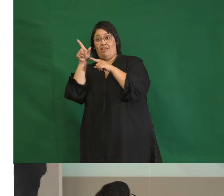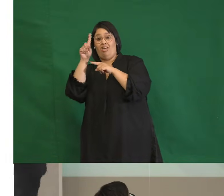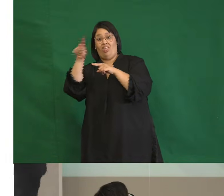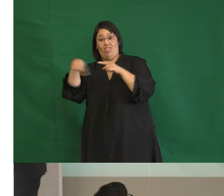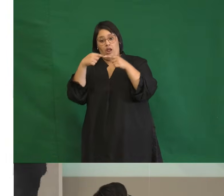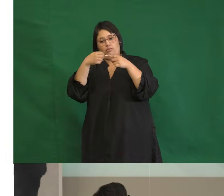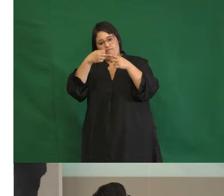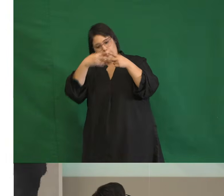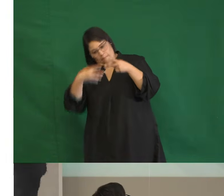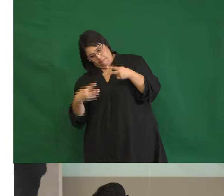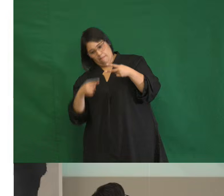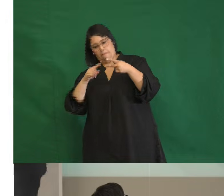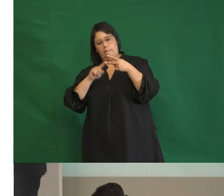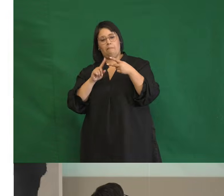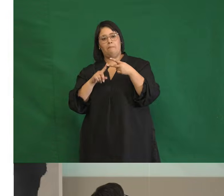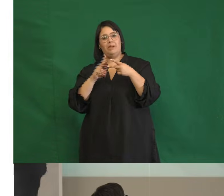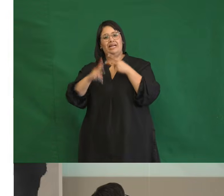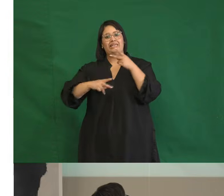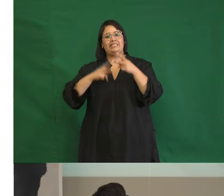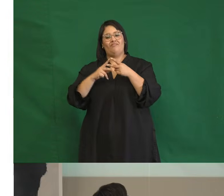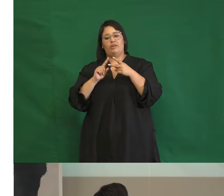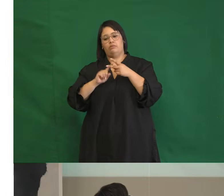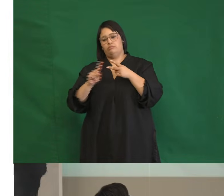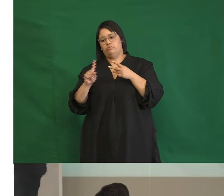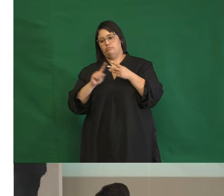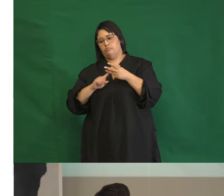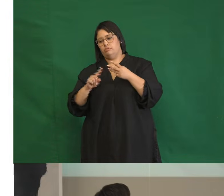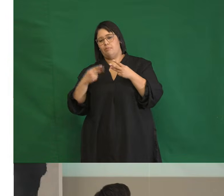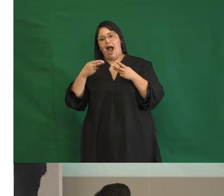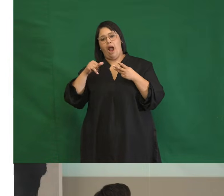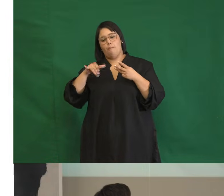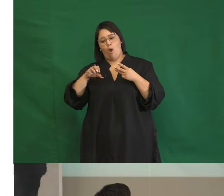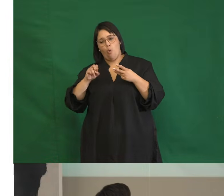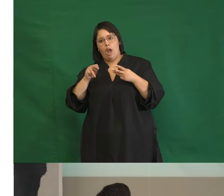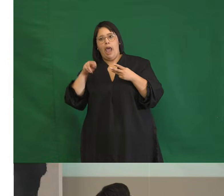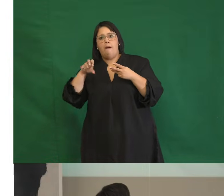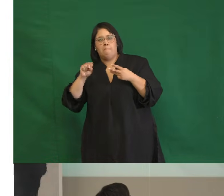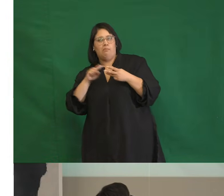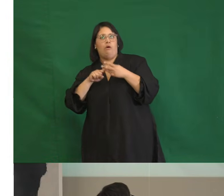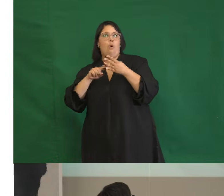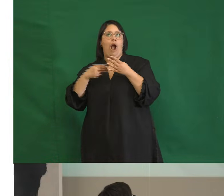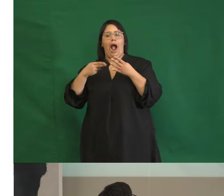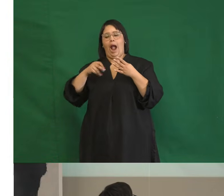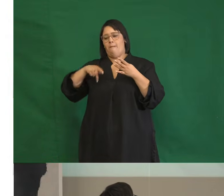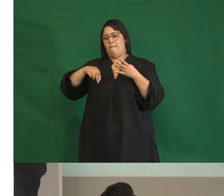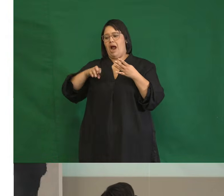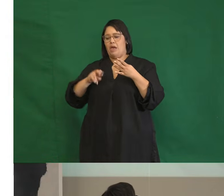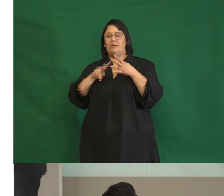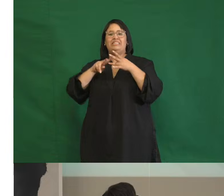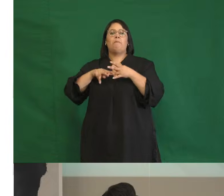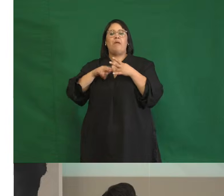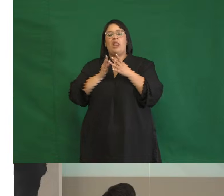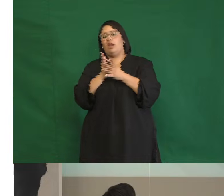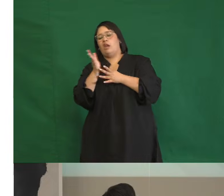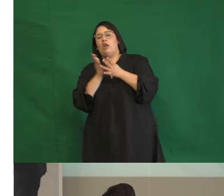extended by the different hyponyms and hypernyms, depending in what direction you are working in, to